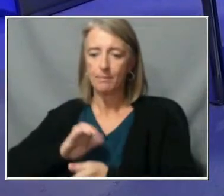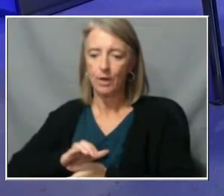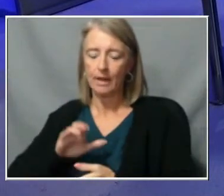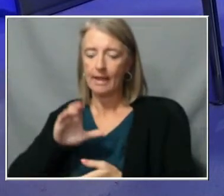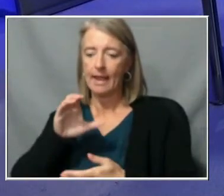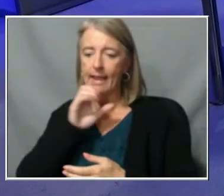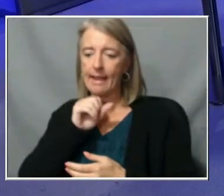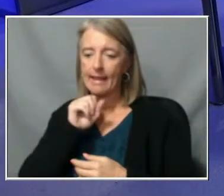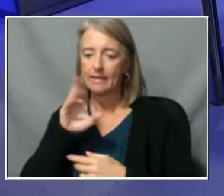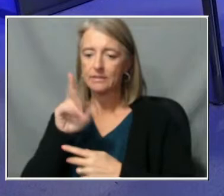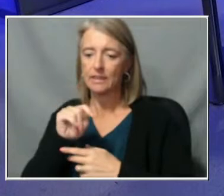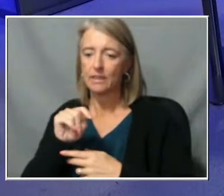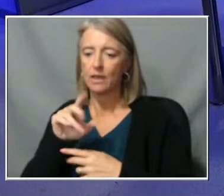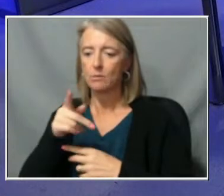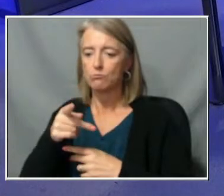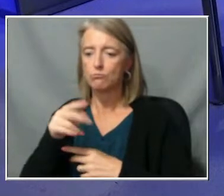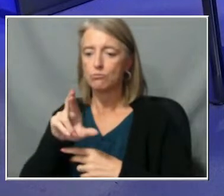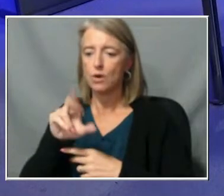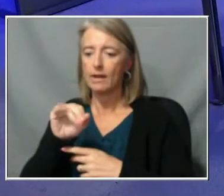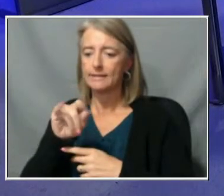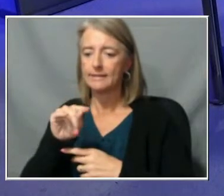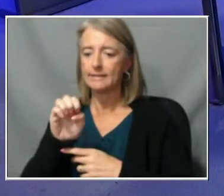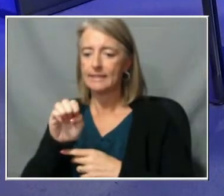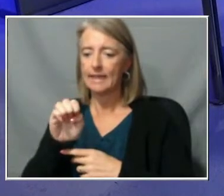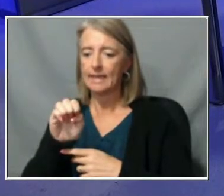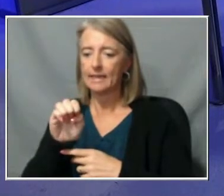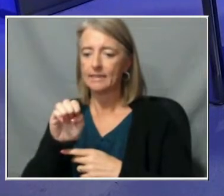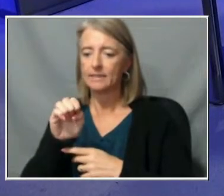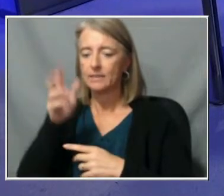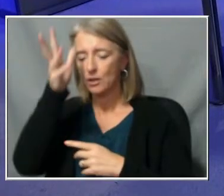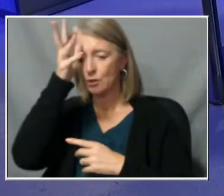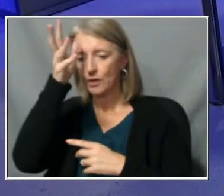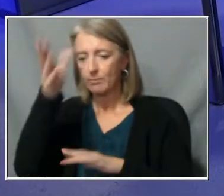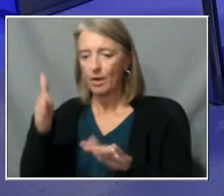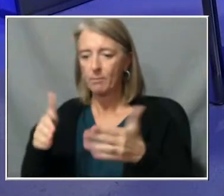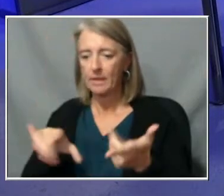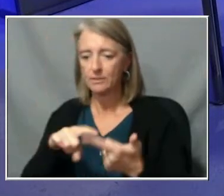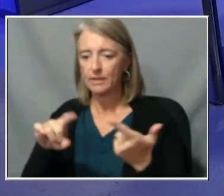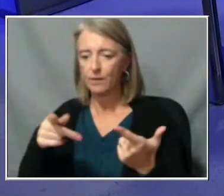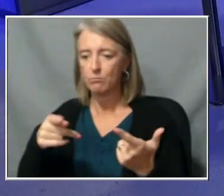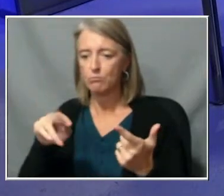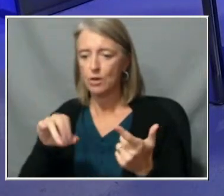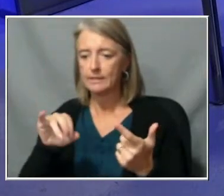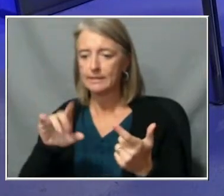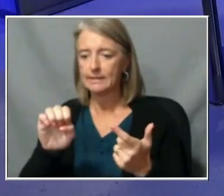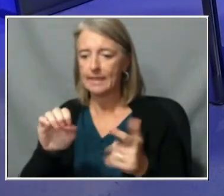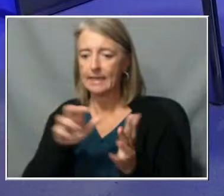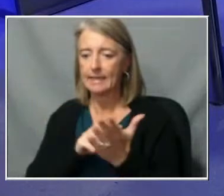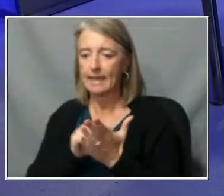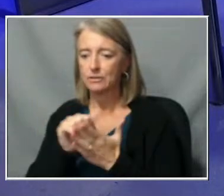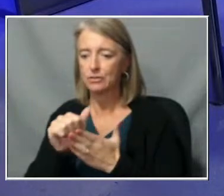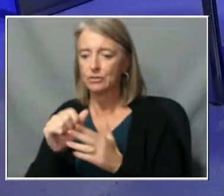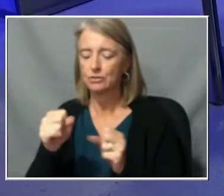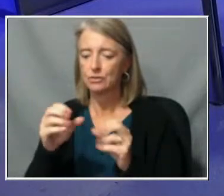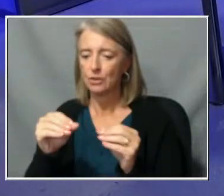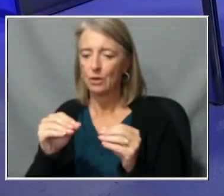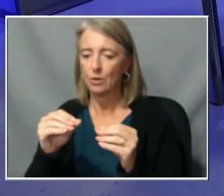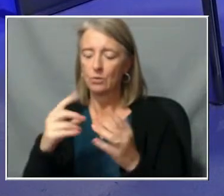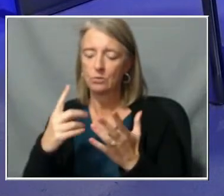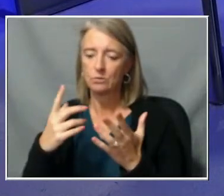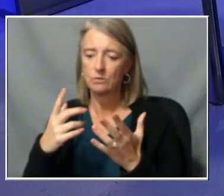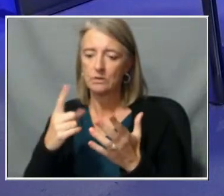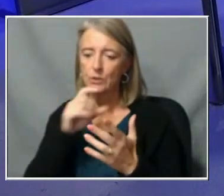needing a prostate exam? You know, Grandpa passed away of prostate cancer. So are those questions that are talked about, and are those things that